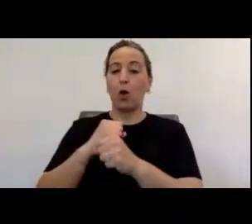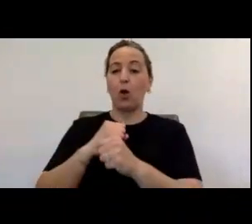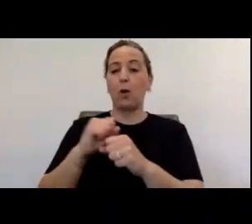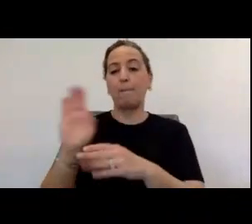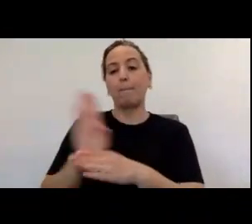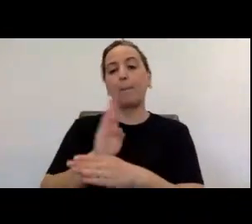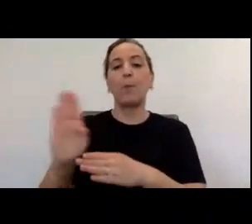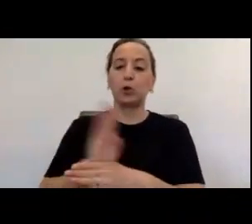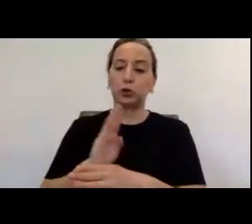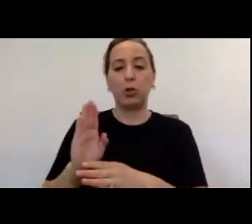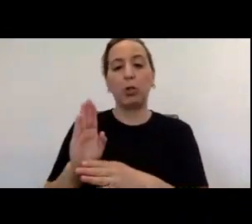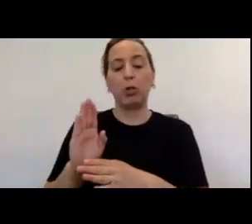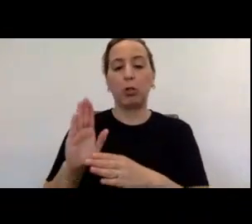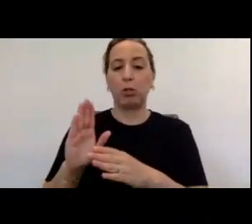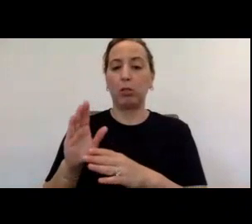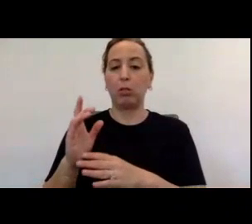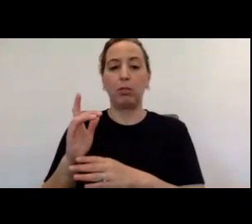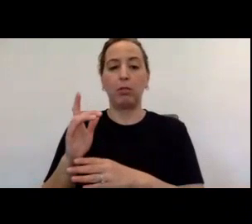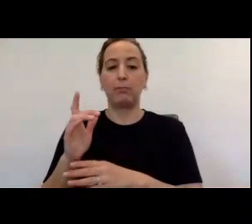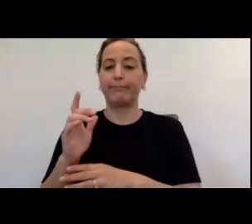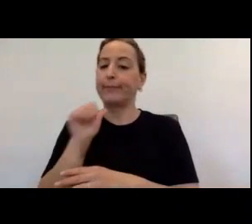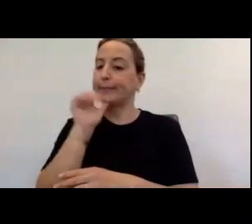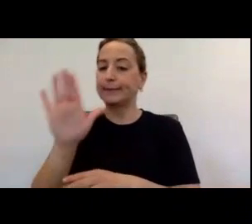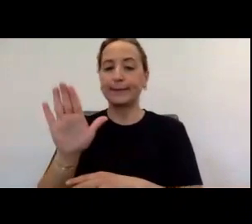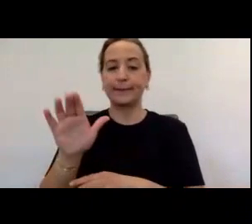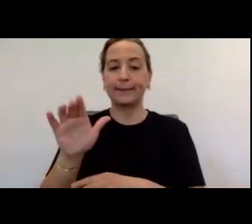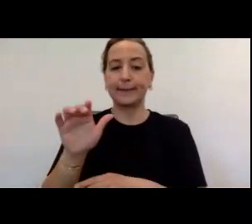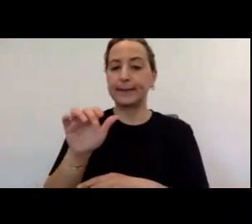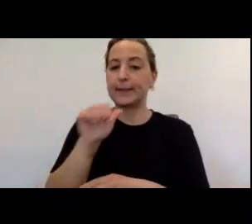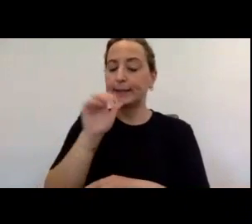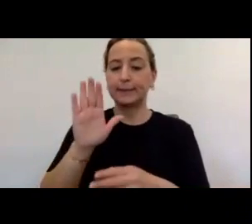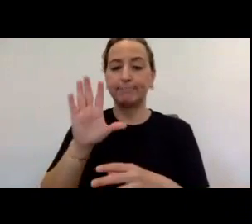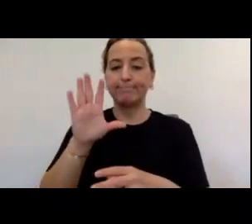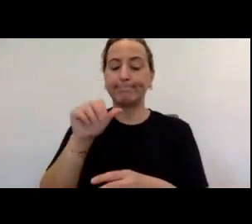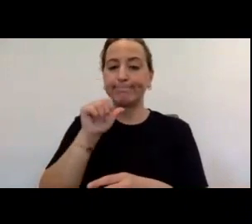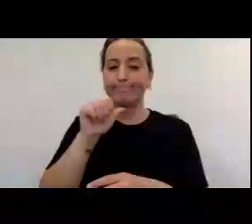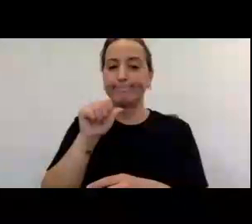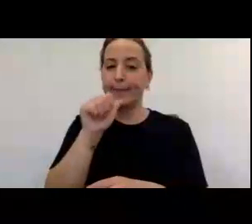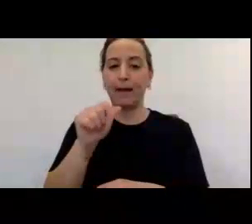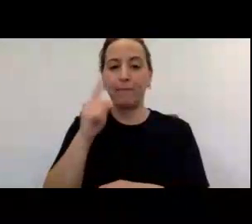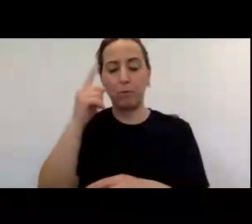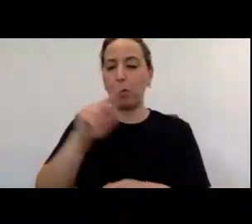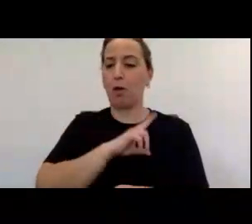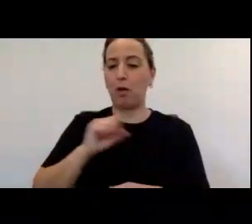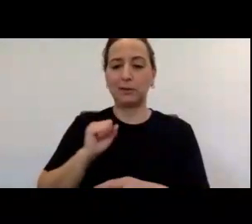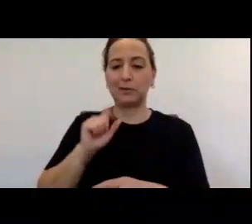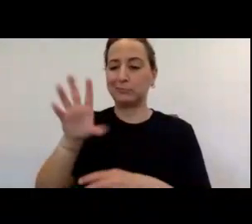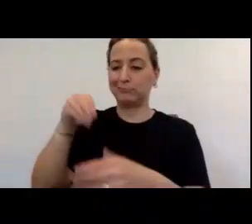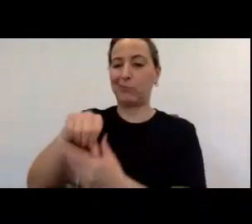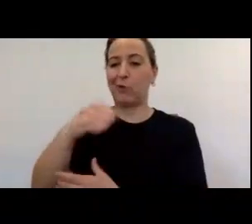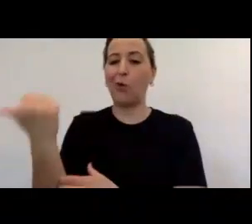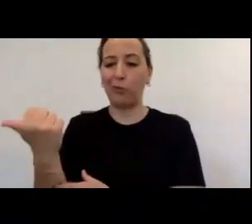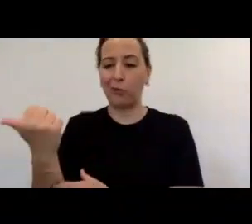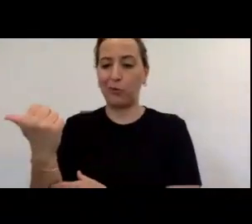not a possibility in our education and employment and public accommodation cases.